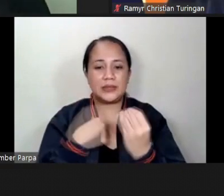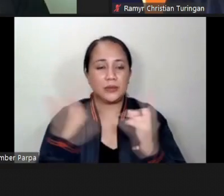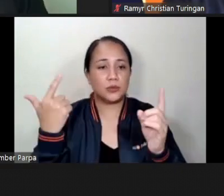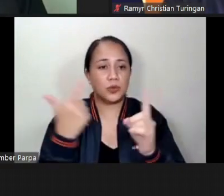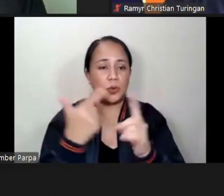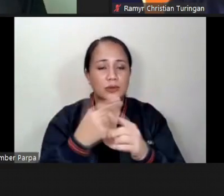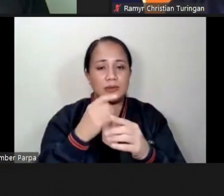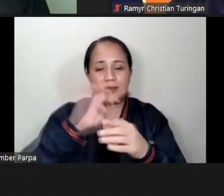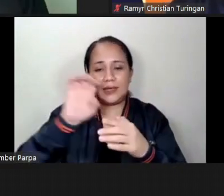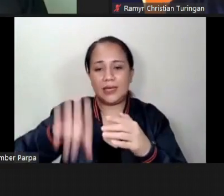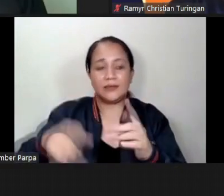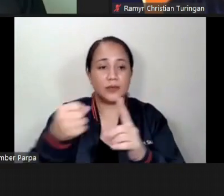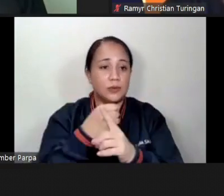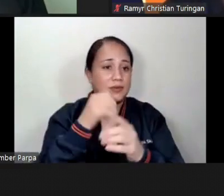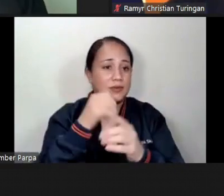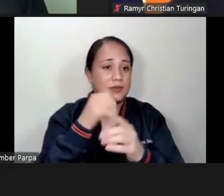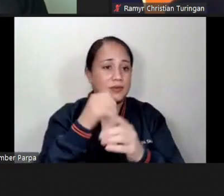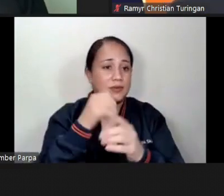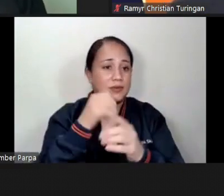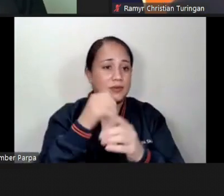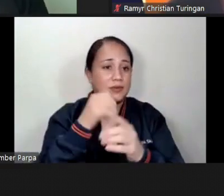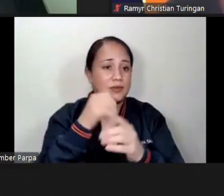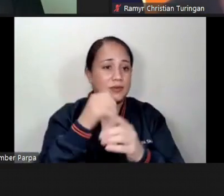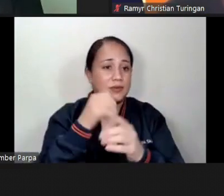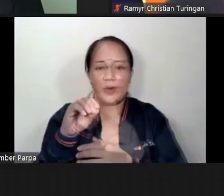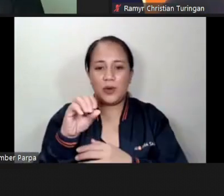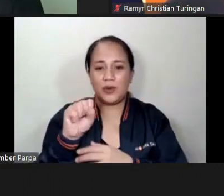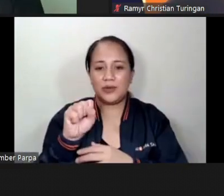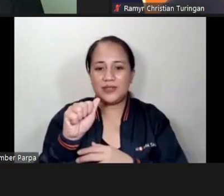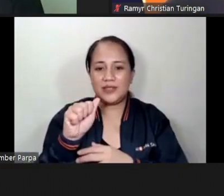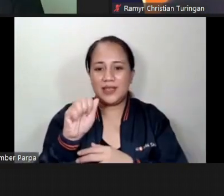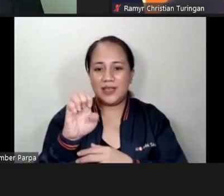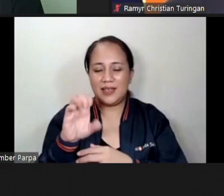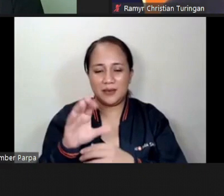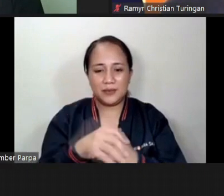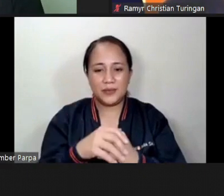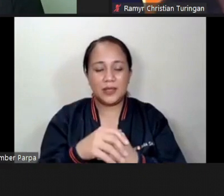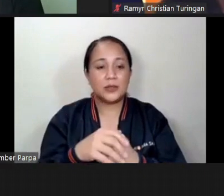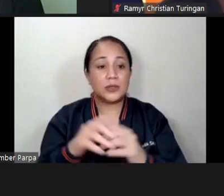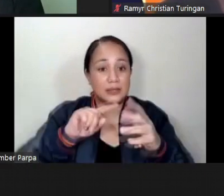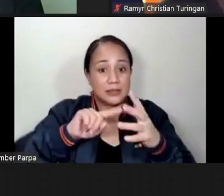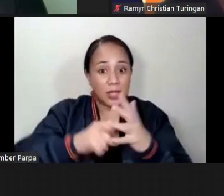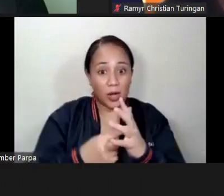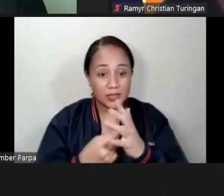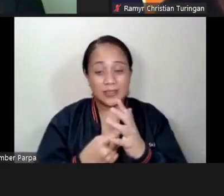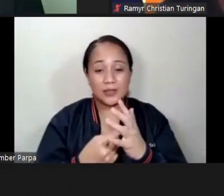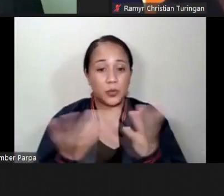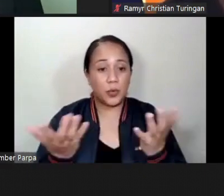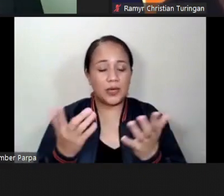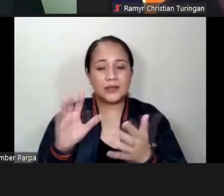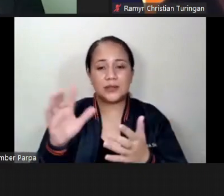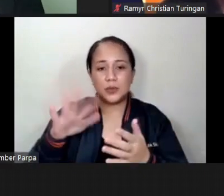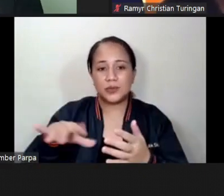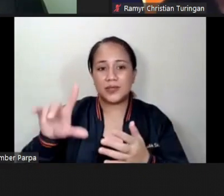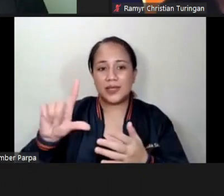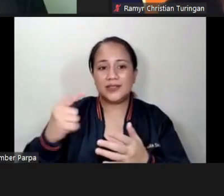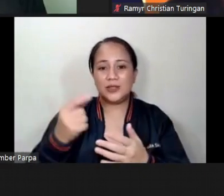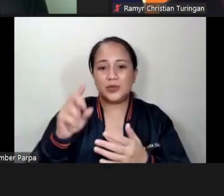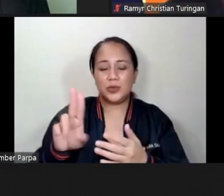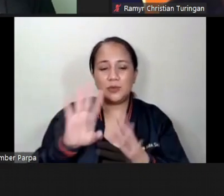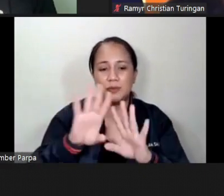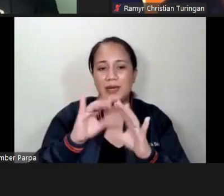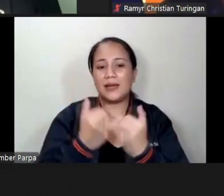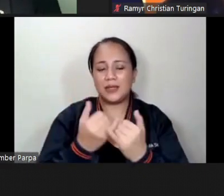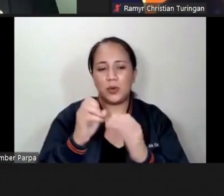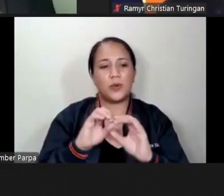ending violence against children and OSAEC. So, maaari din po nating umpisahan sa ating mga lokal na pamahalaan, barangays